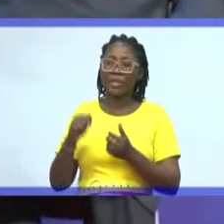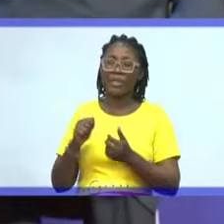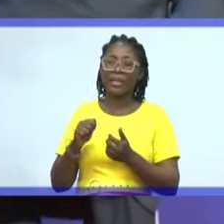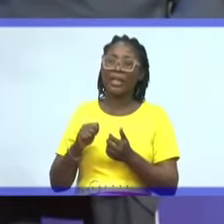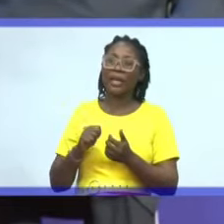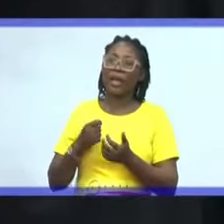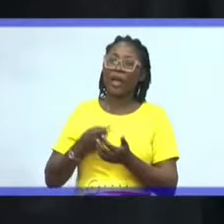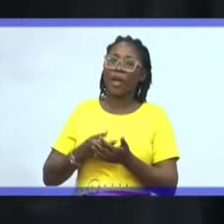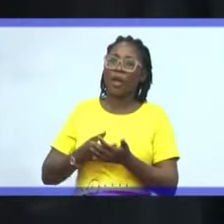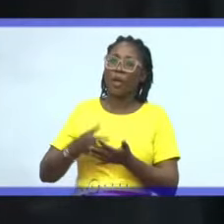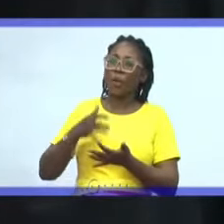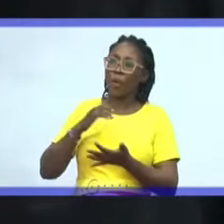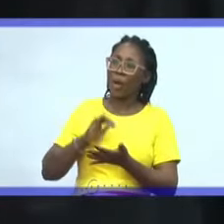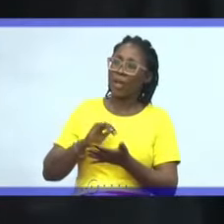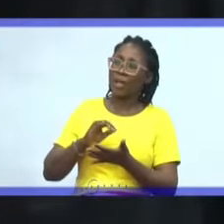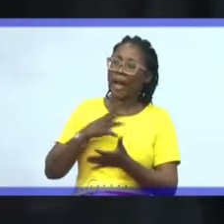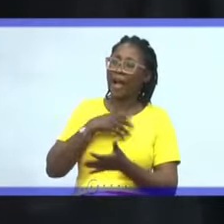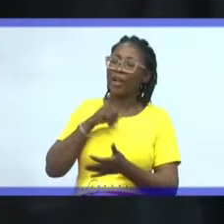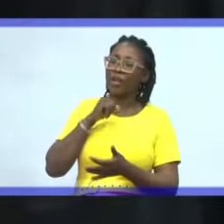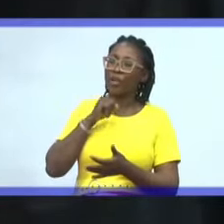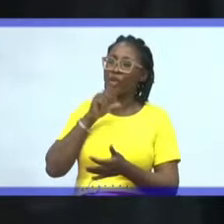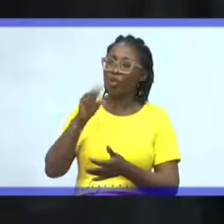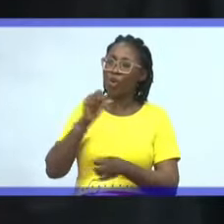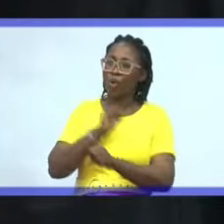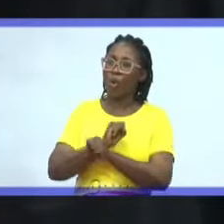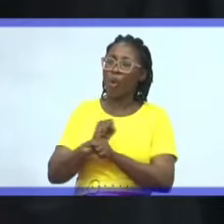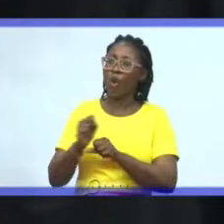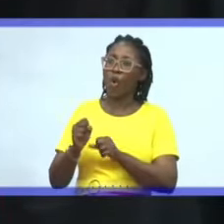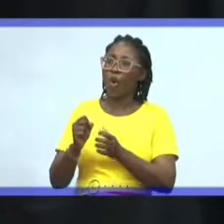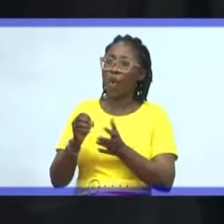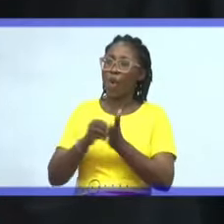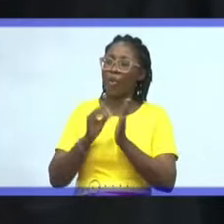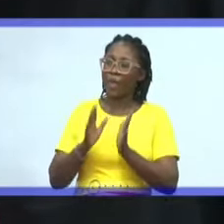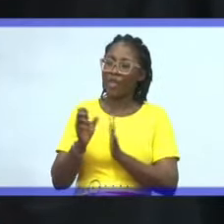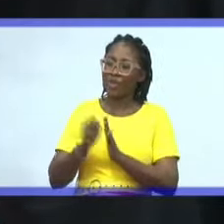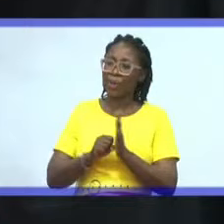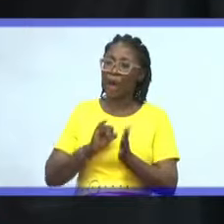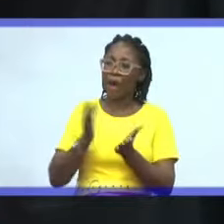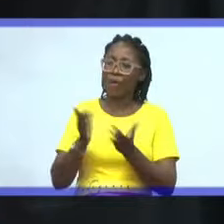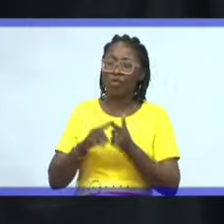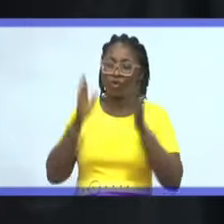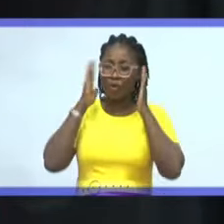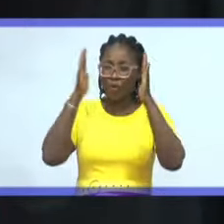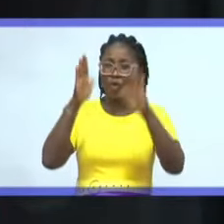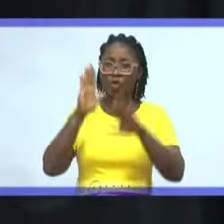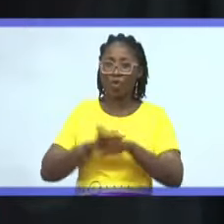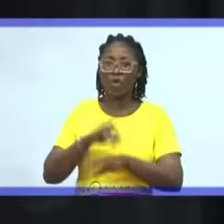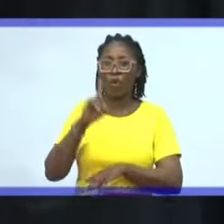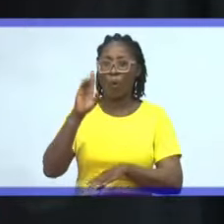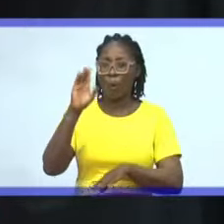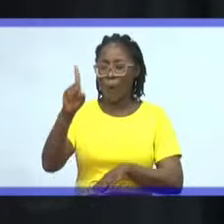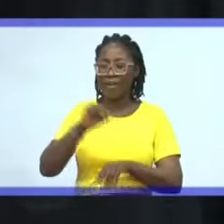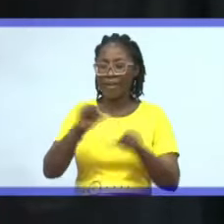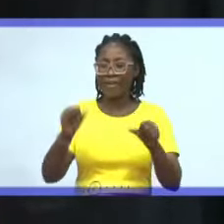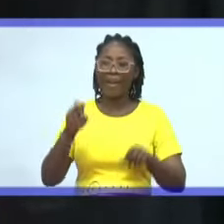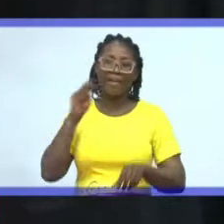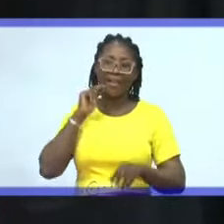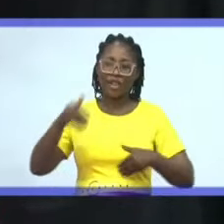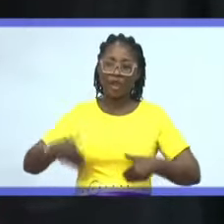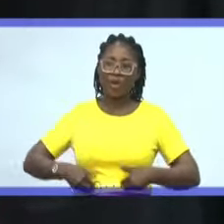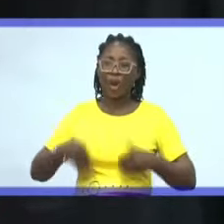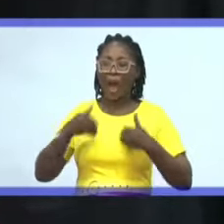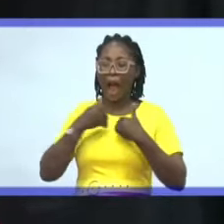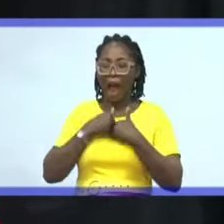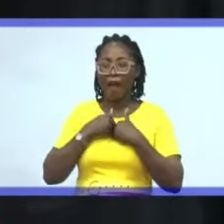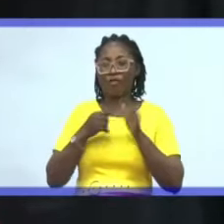wealth amongst the youth, job security, home ownership, and so on, I would like to focus on the one area Nigerian youths have